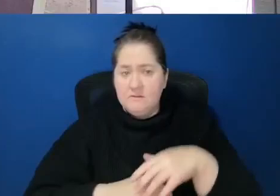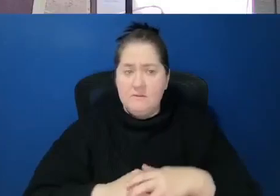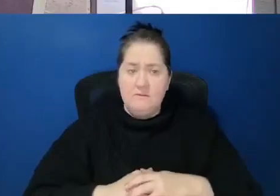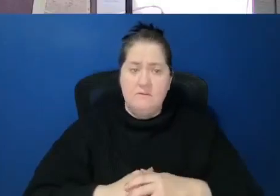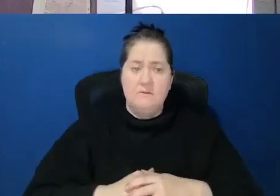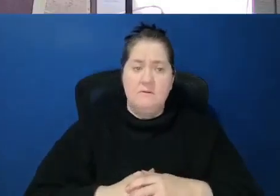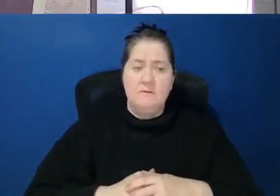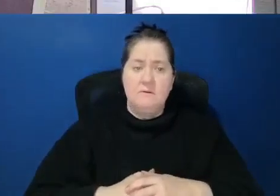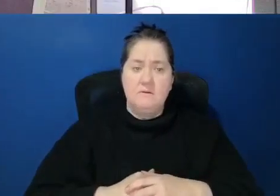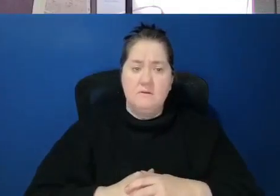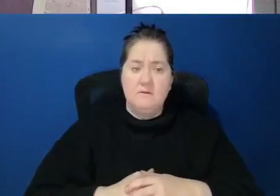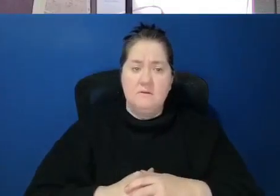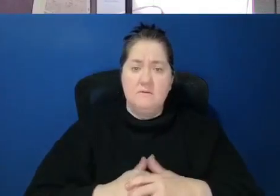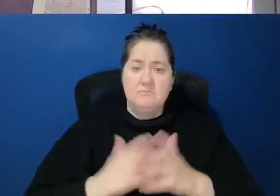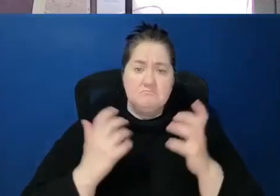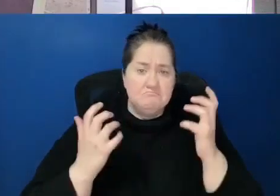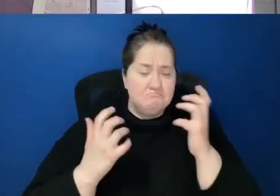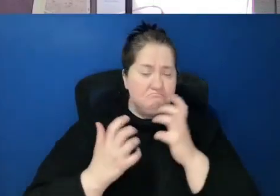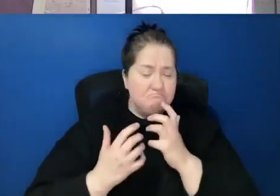Oh, what a